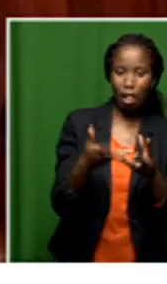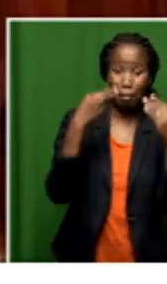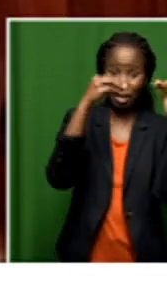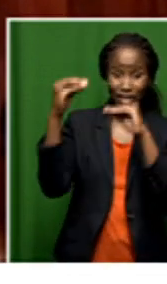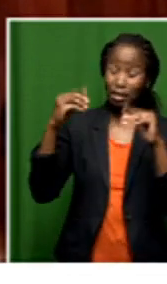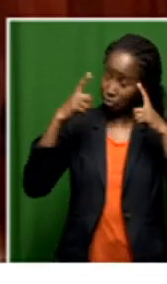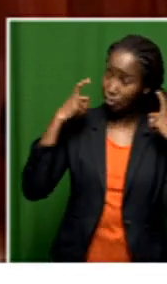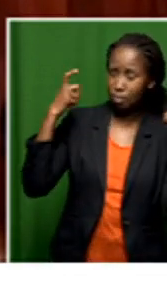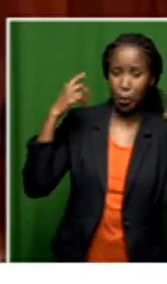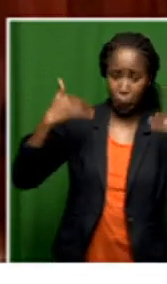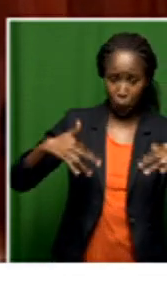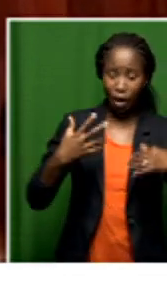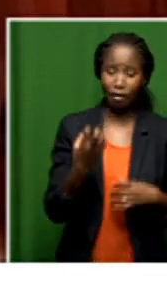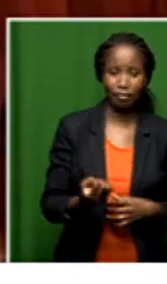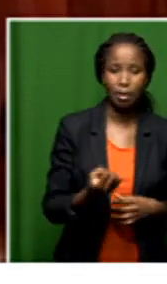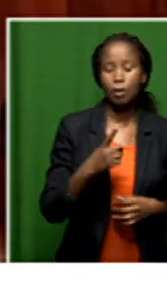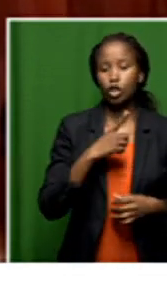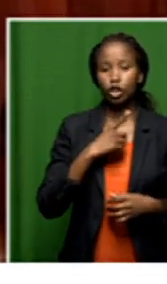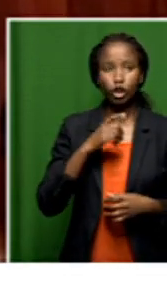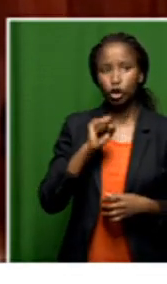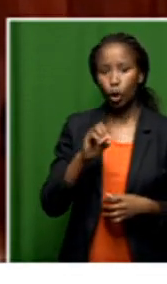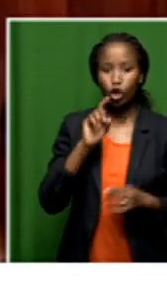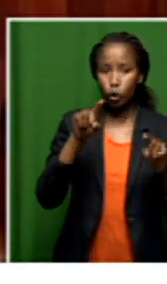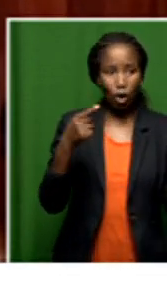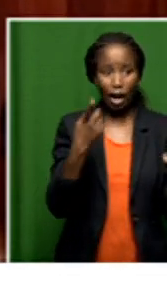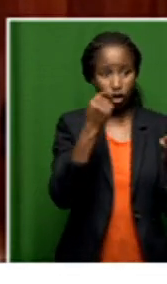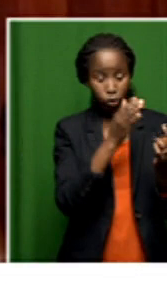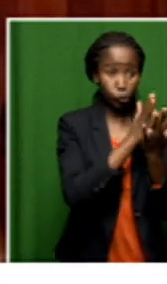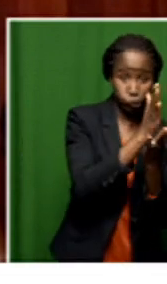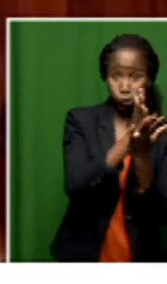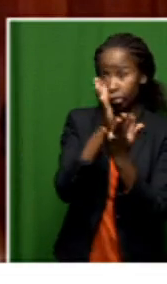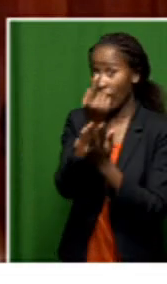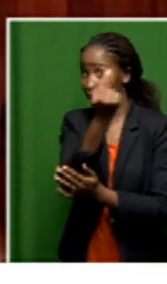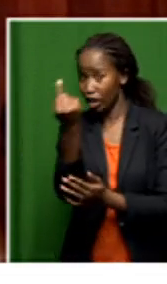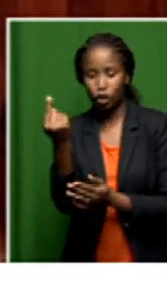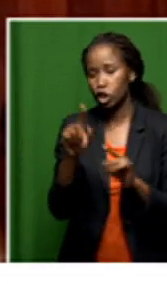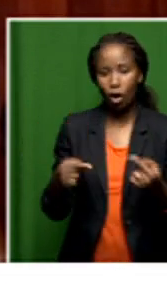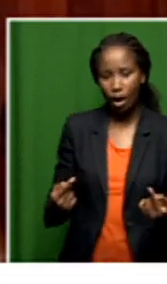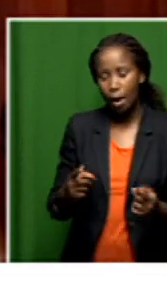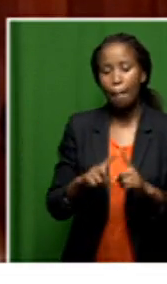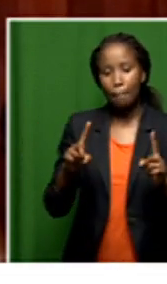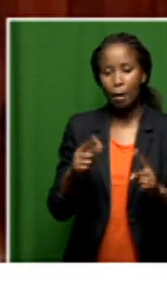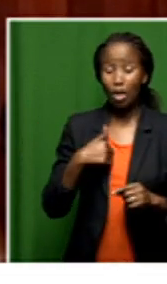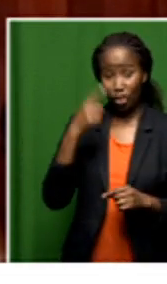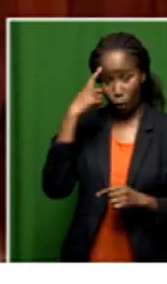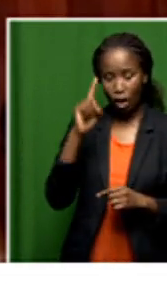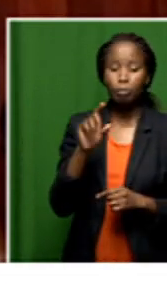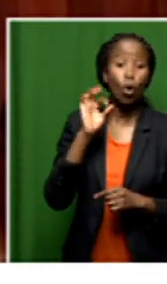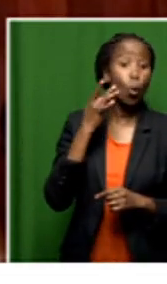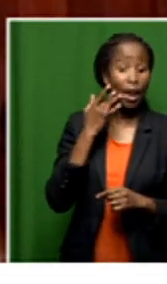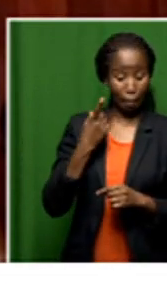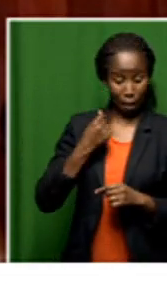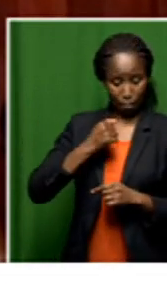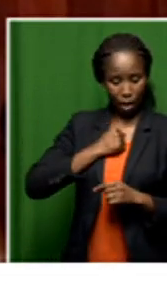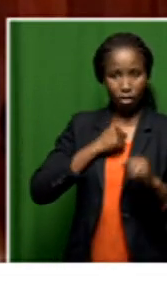need to know that we can't be experts on every part of the investment world. So when you go, I think send your money overseas. Make